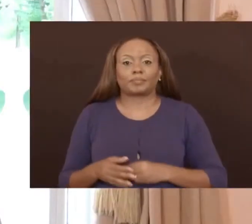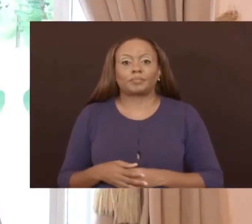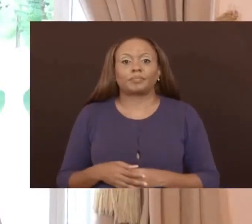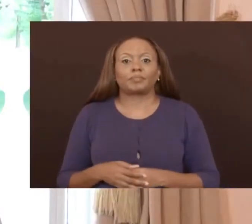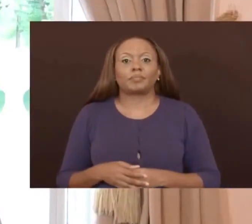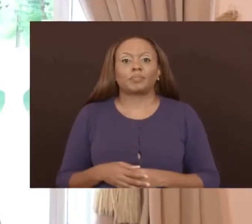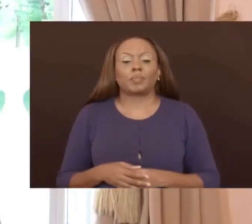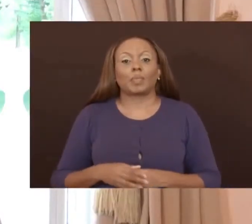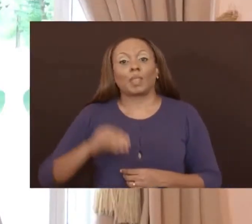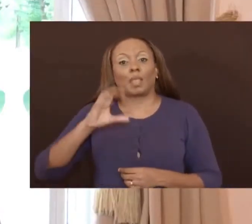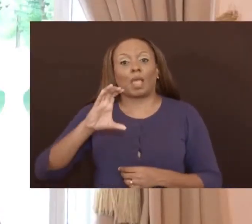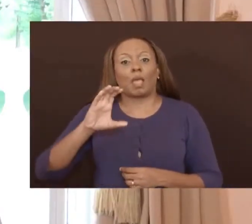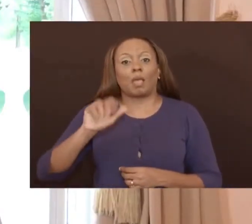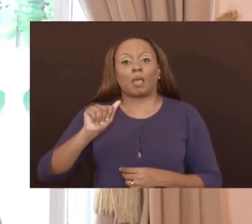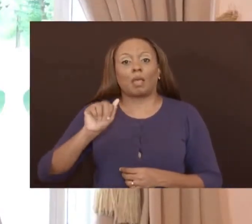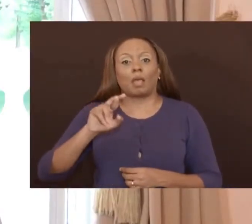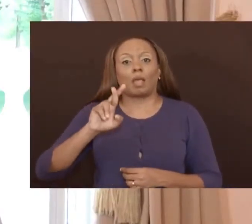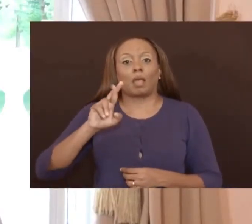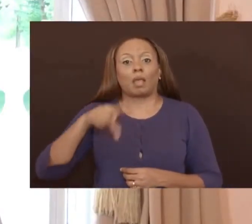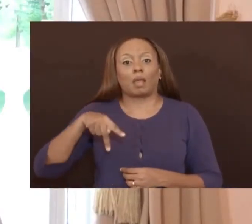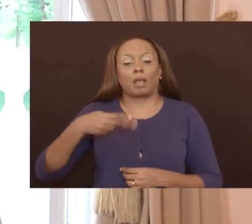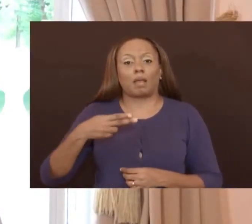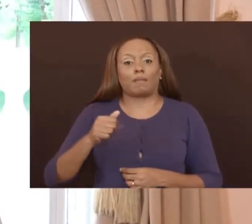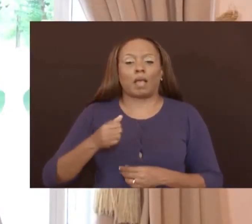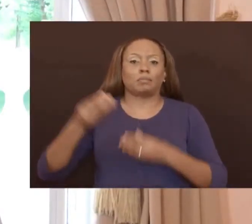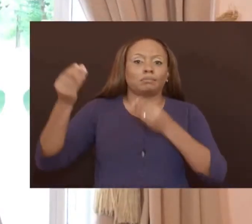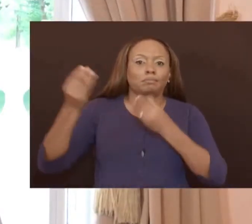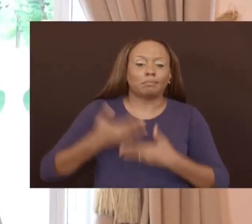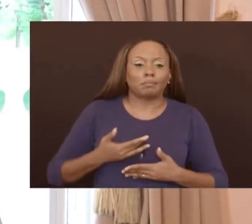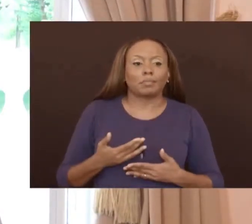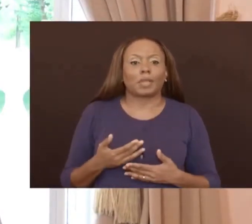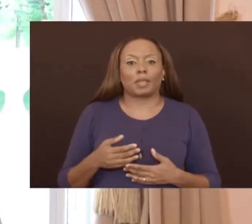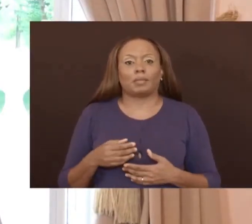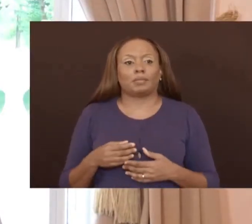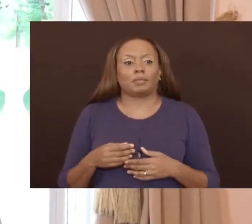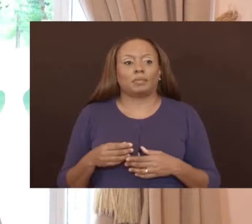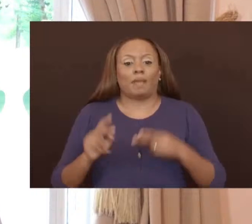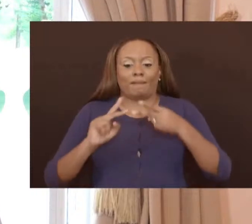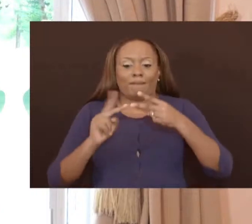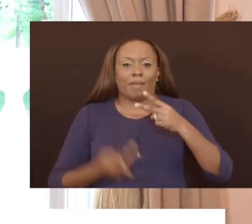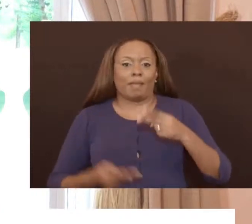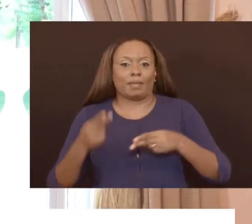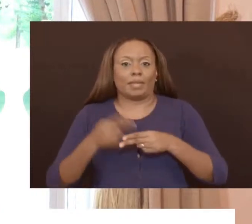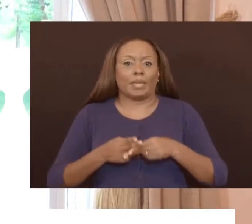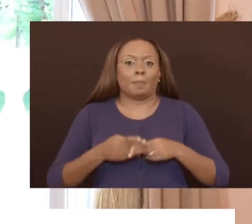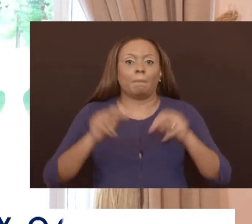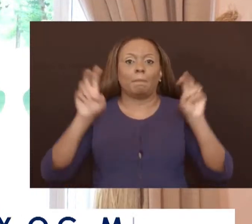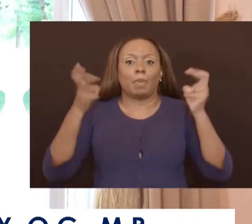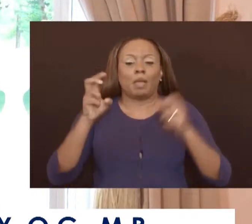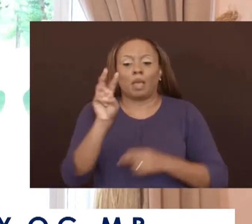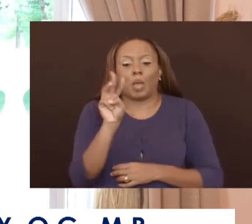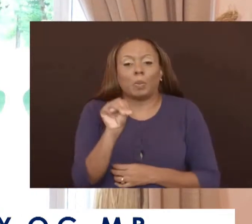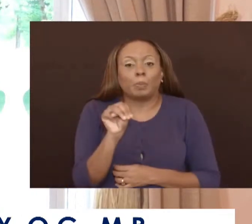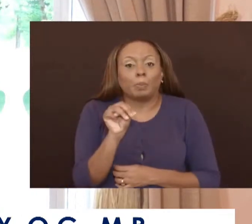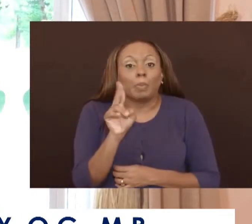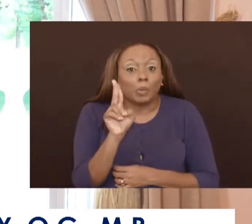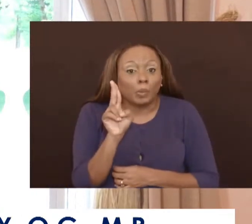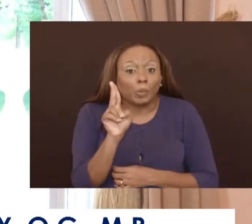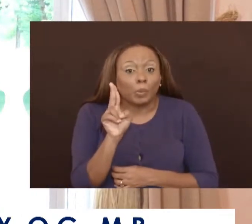CARFA would have advised us this morning that Mu is, they were seeing a virus that they could not